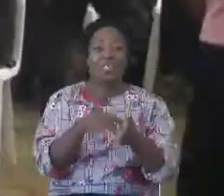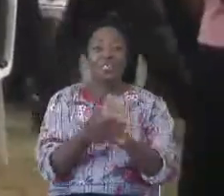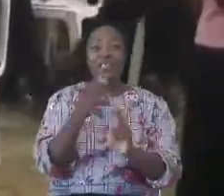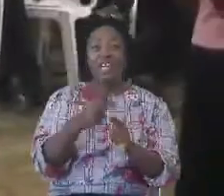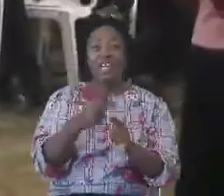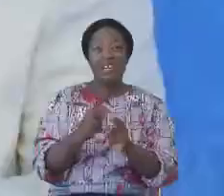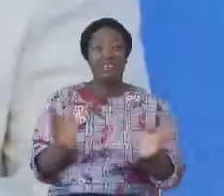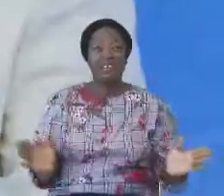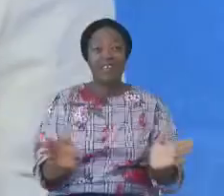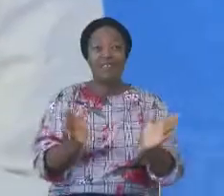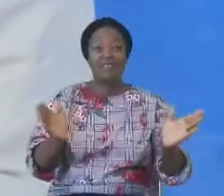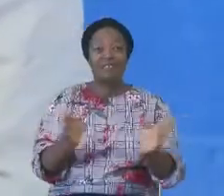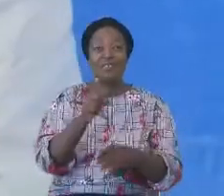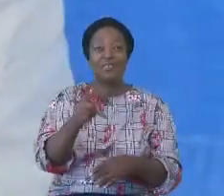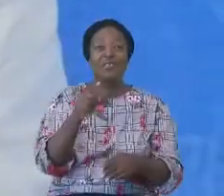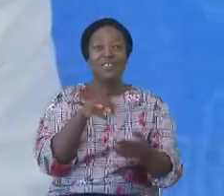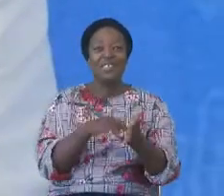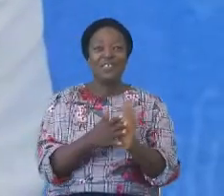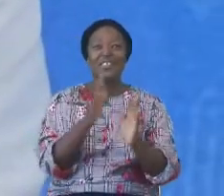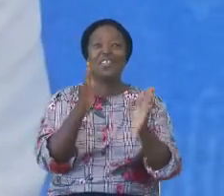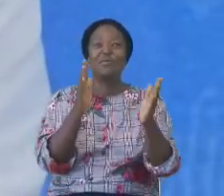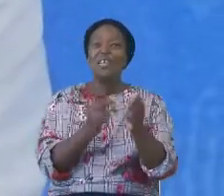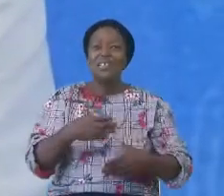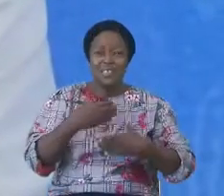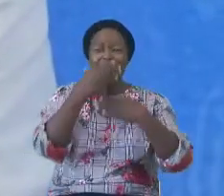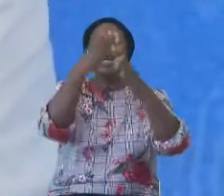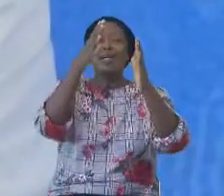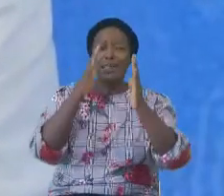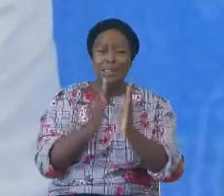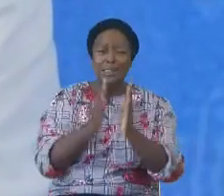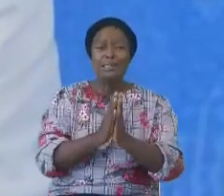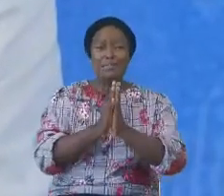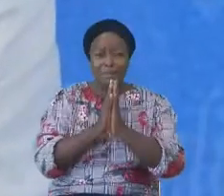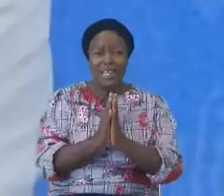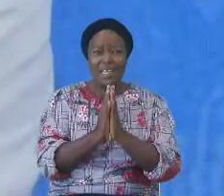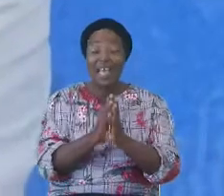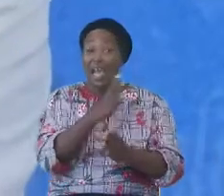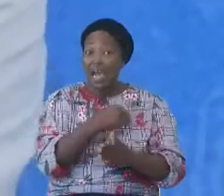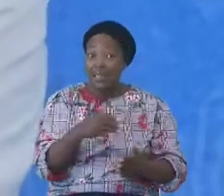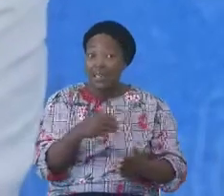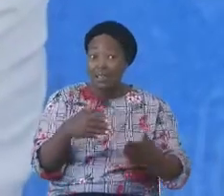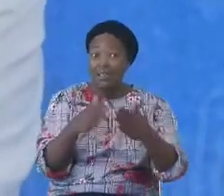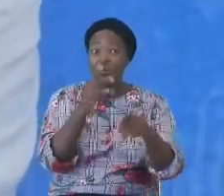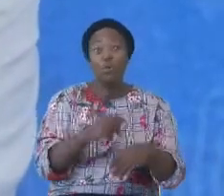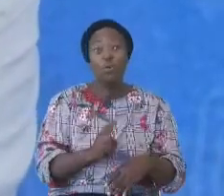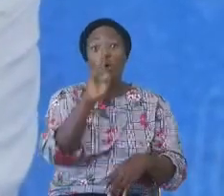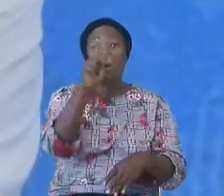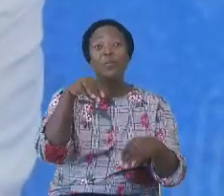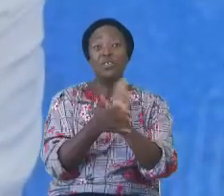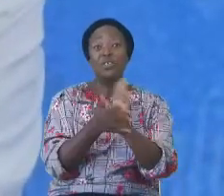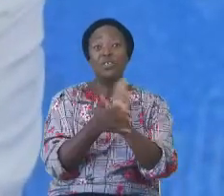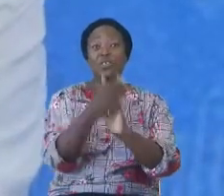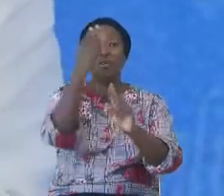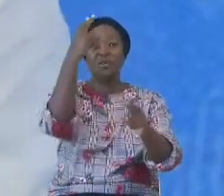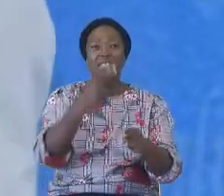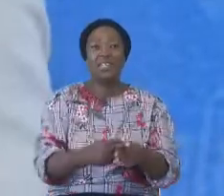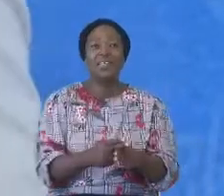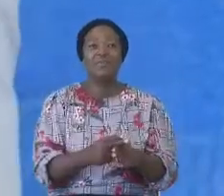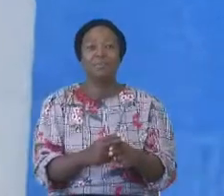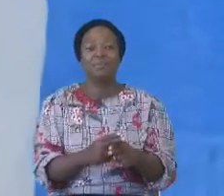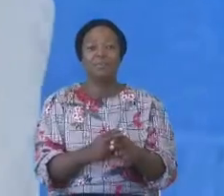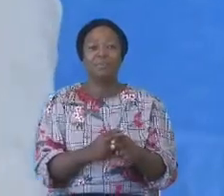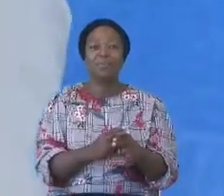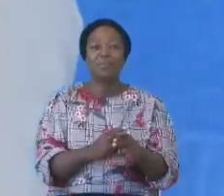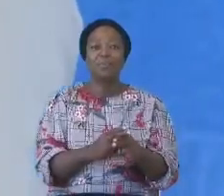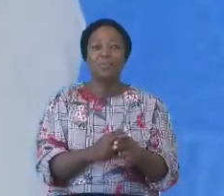your life, empower you, encourage you, will you amen,